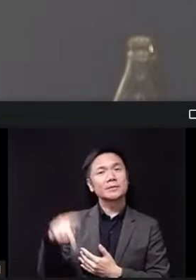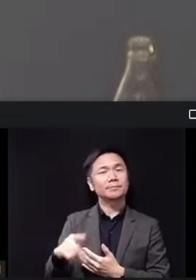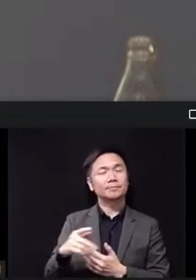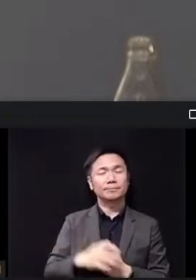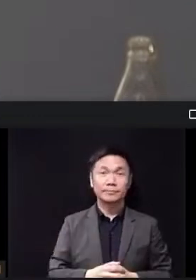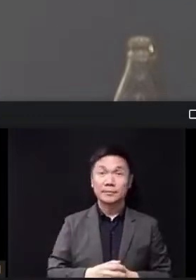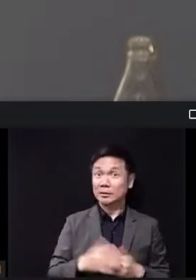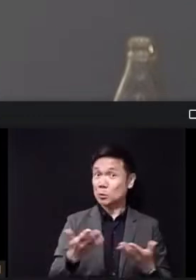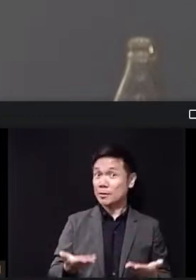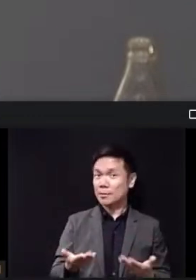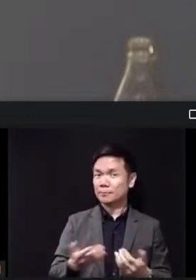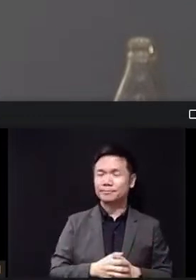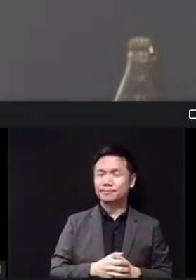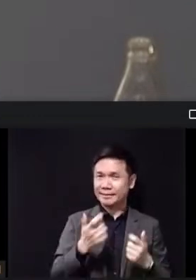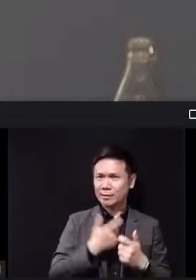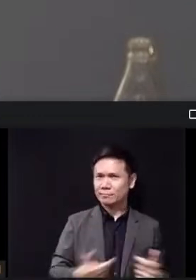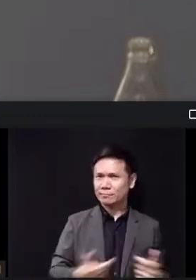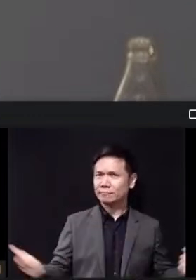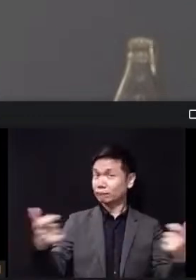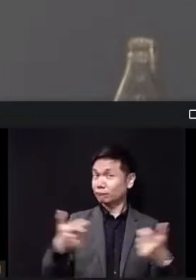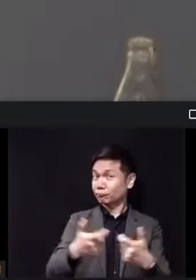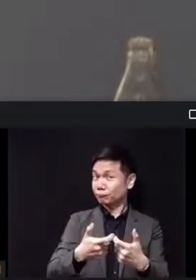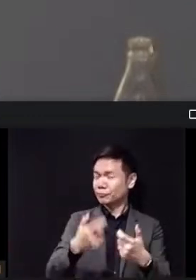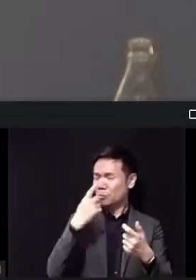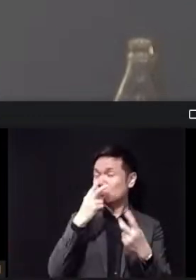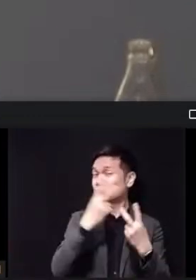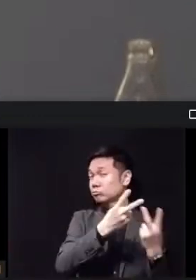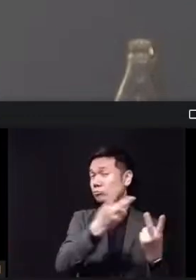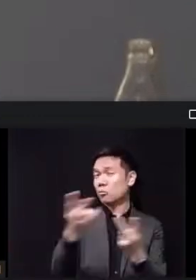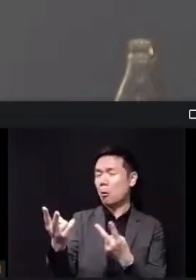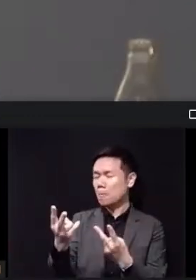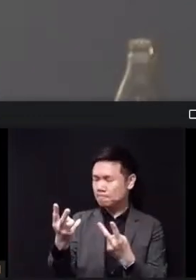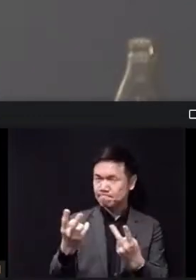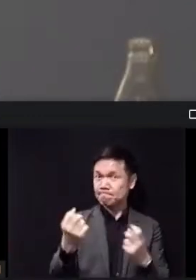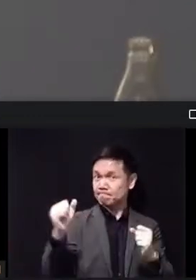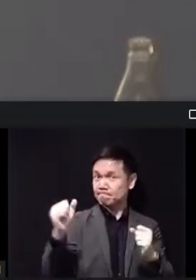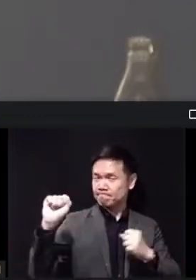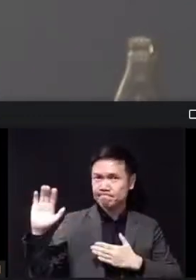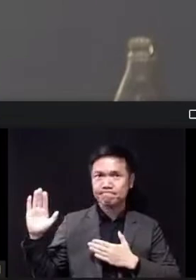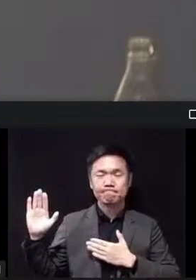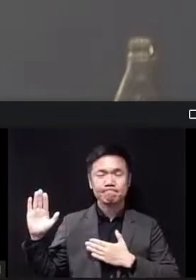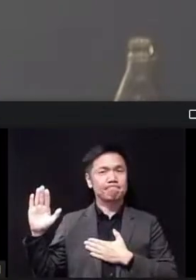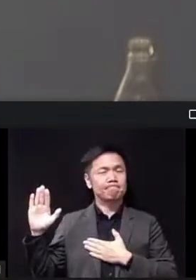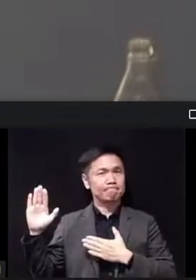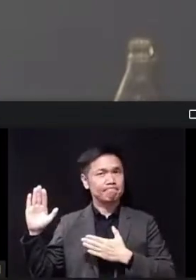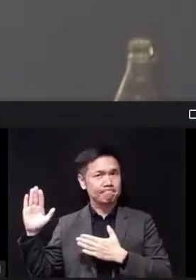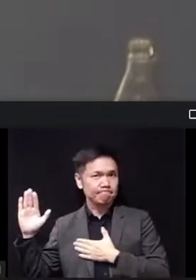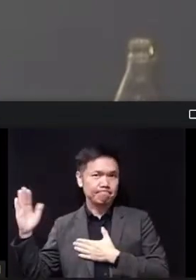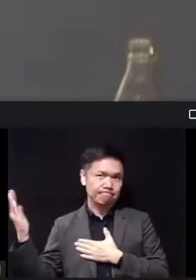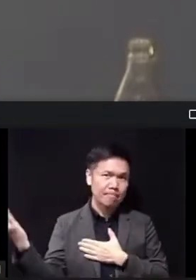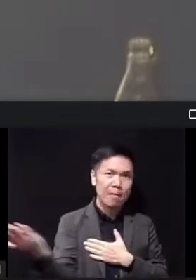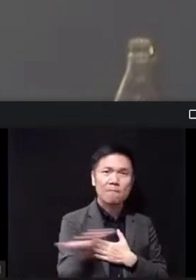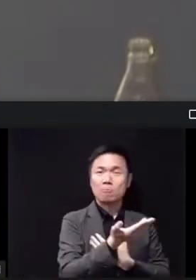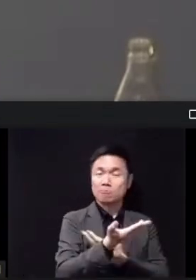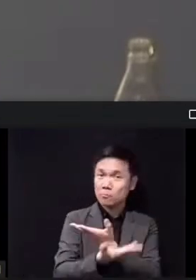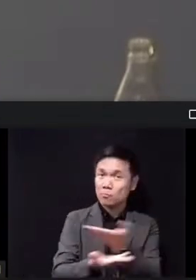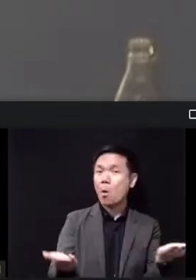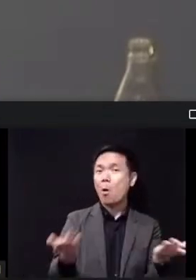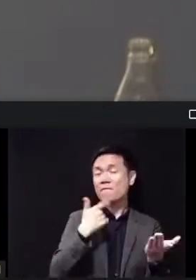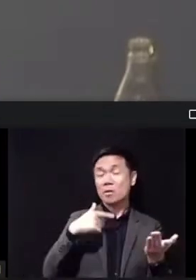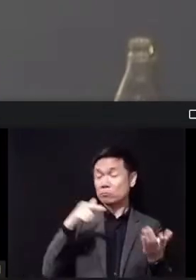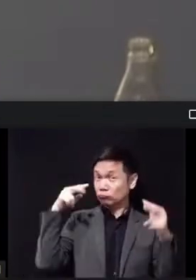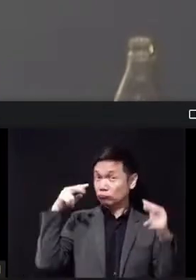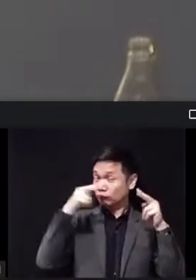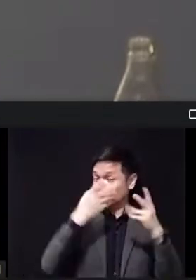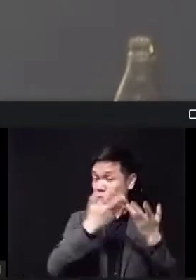this gathering itself reflects our shared commitment to addressing the population dynamics in